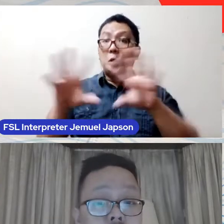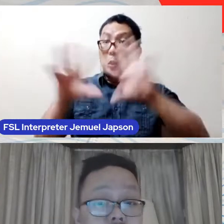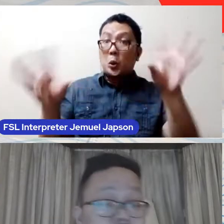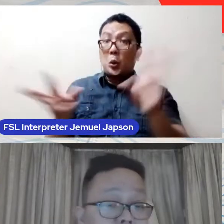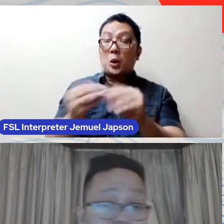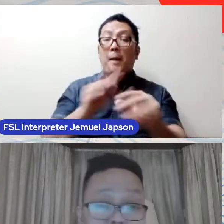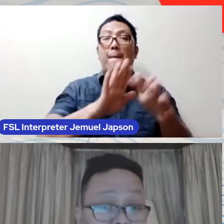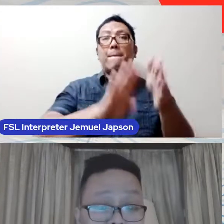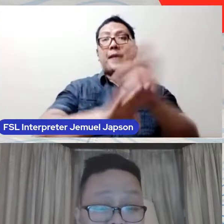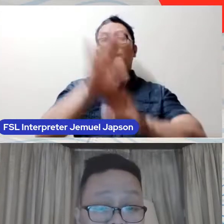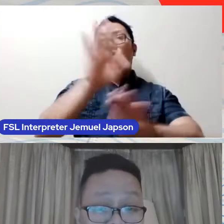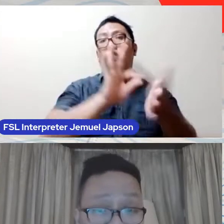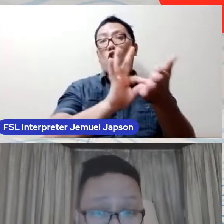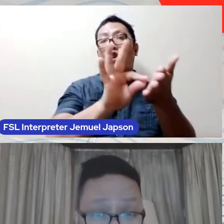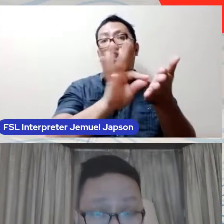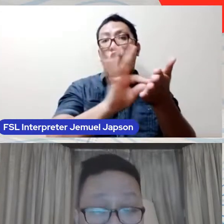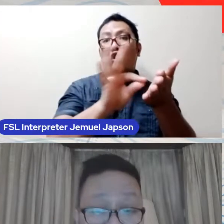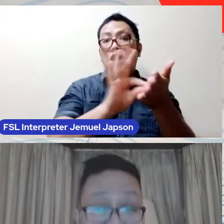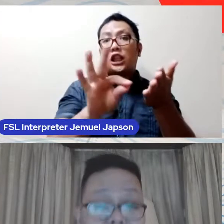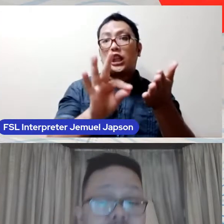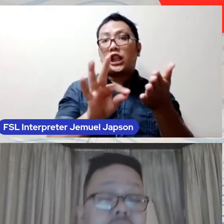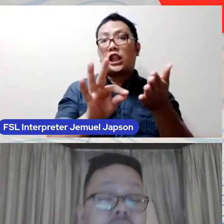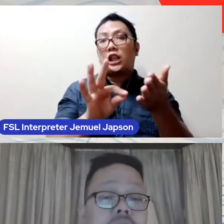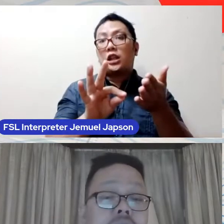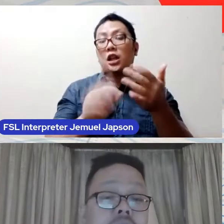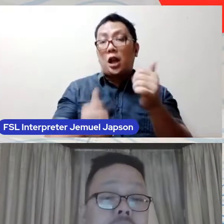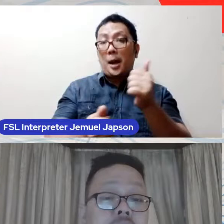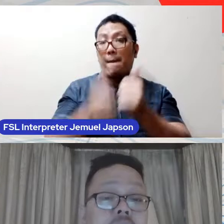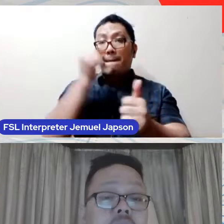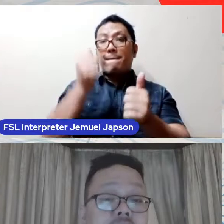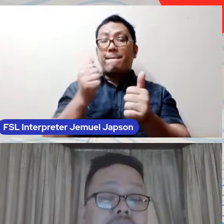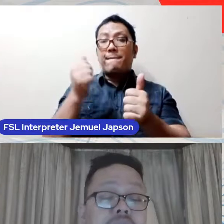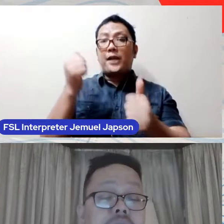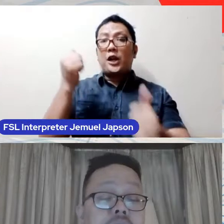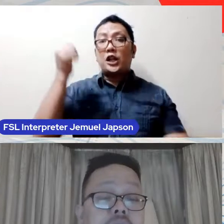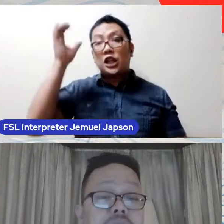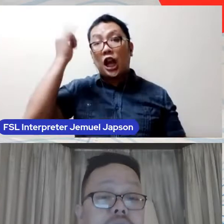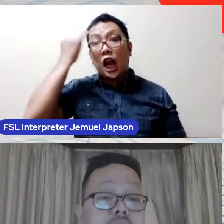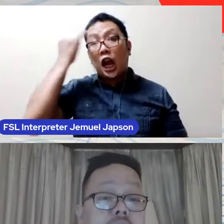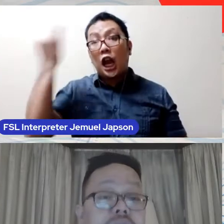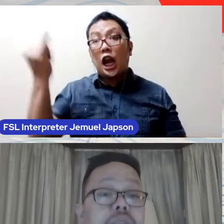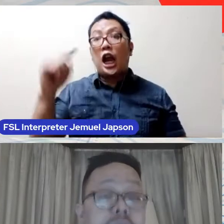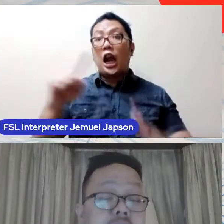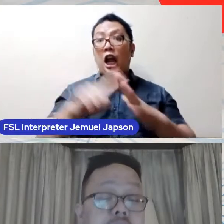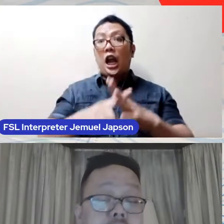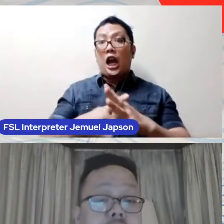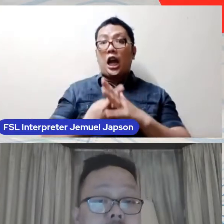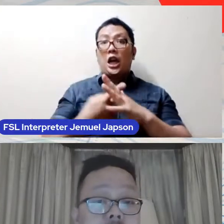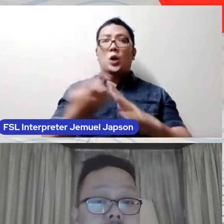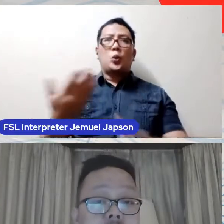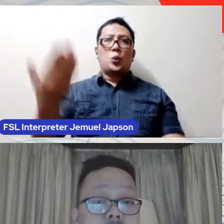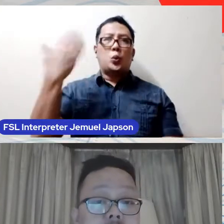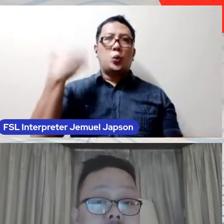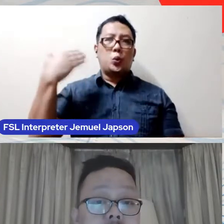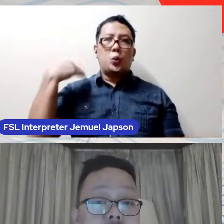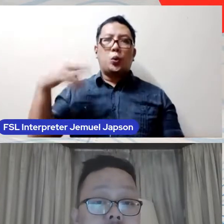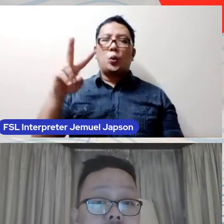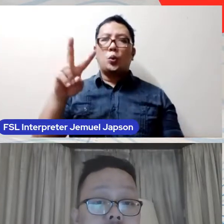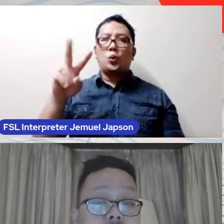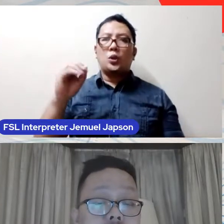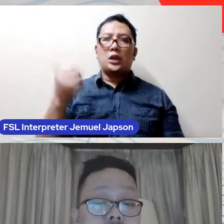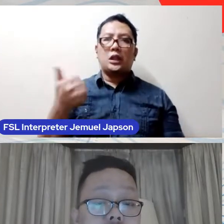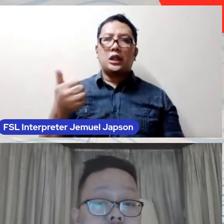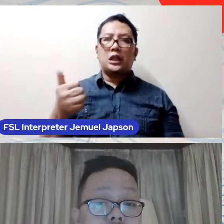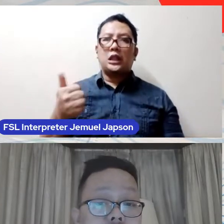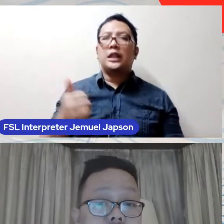audit, in its most basic concept, that started as early as 2010. Okay